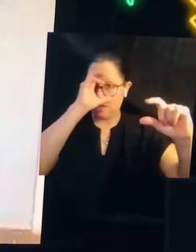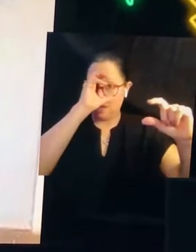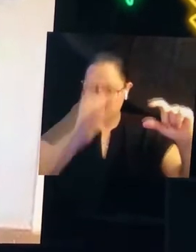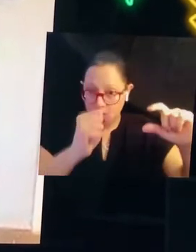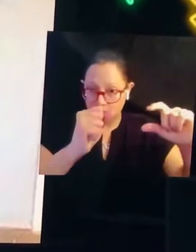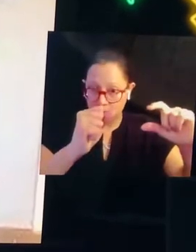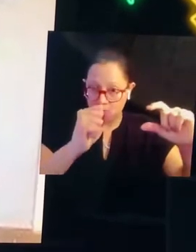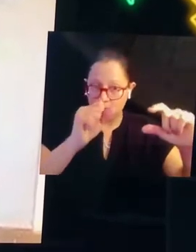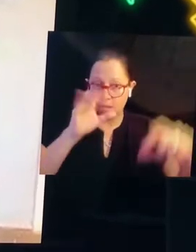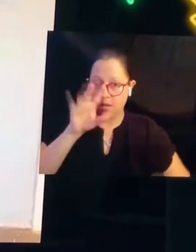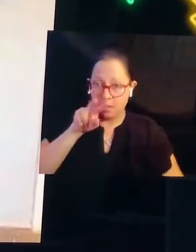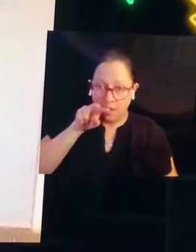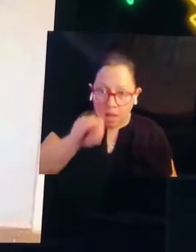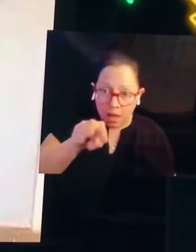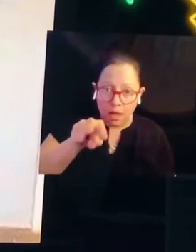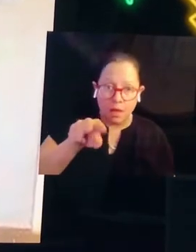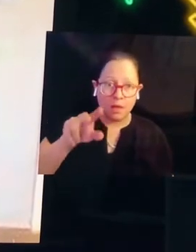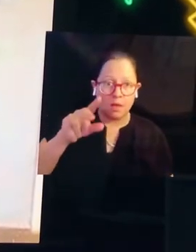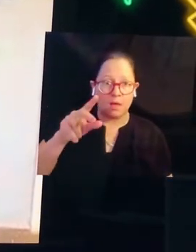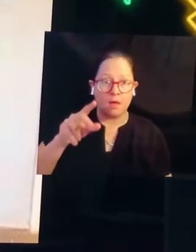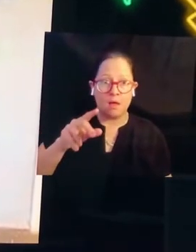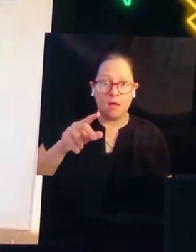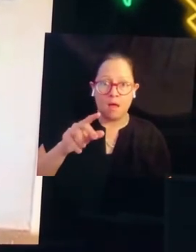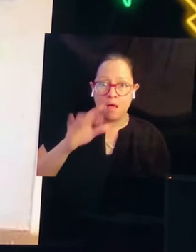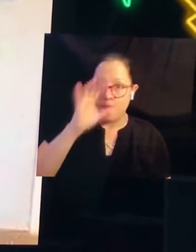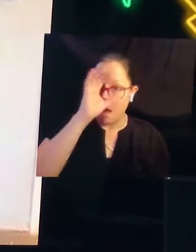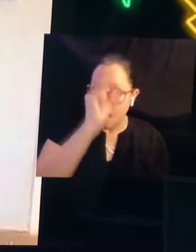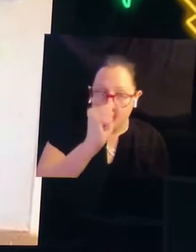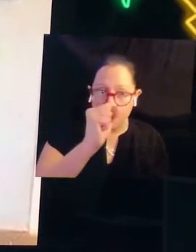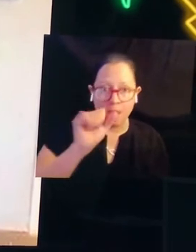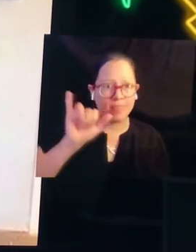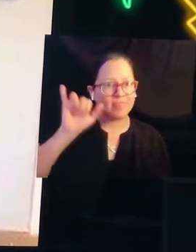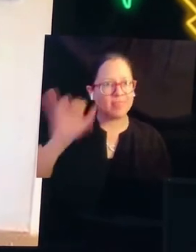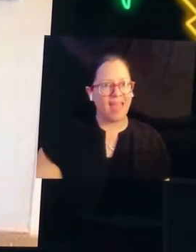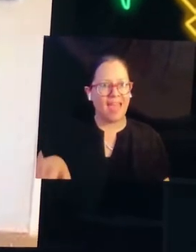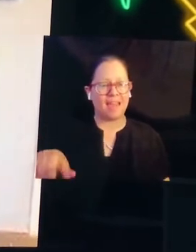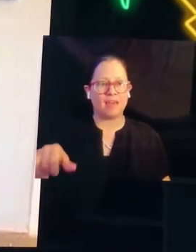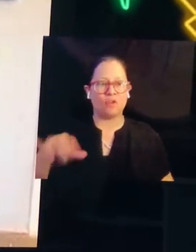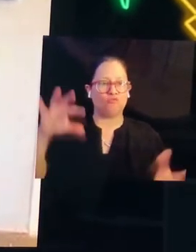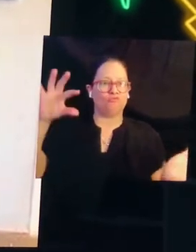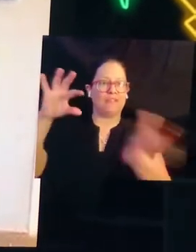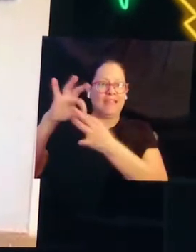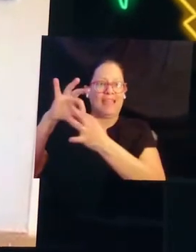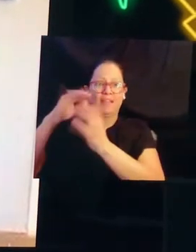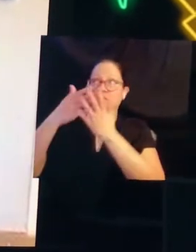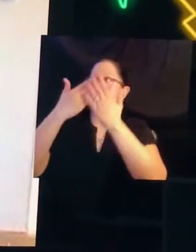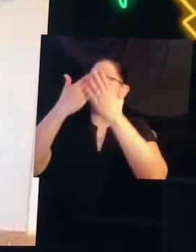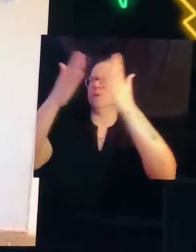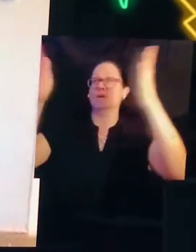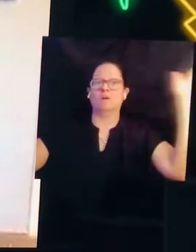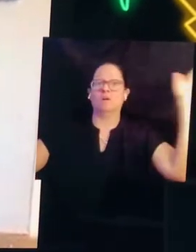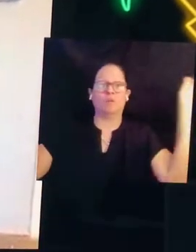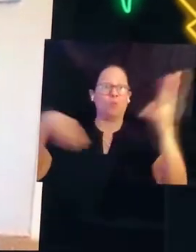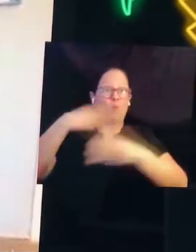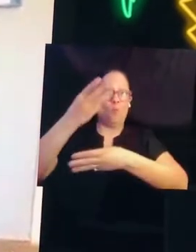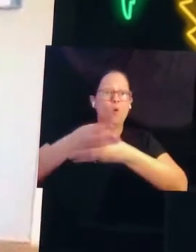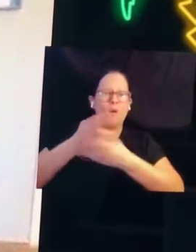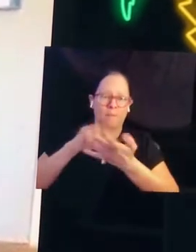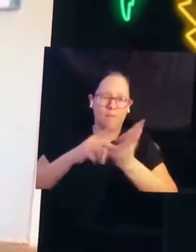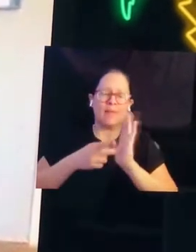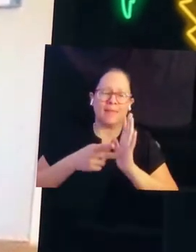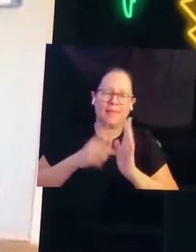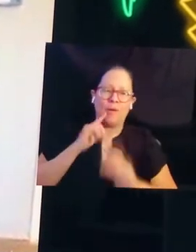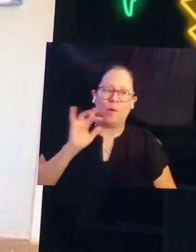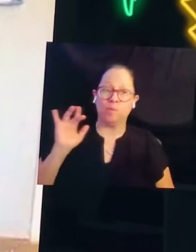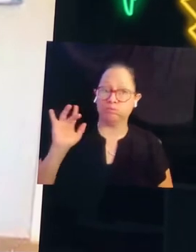the interest of the journalist relating to these larger trends, then they're more likely to open it. So really